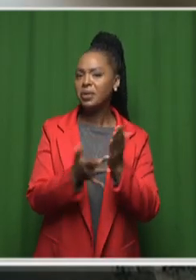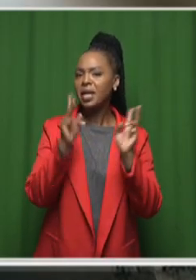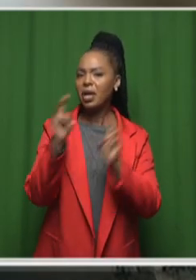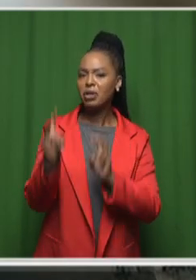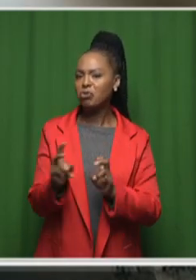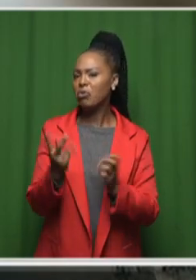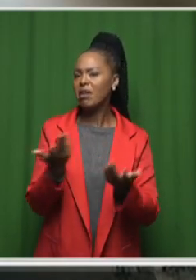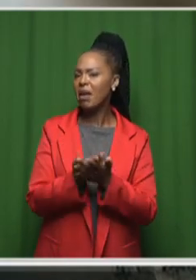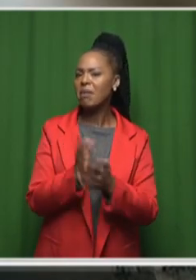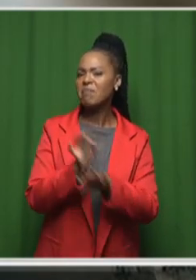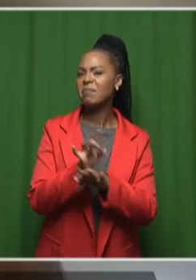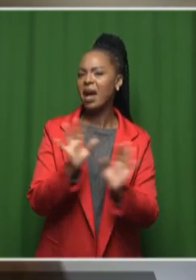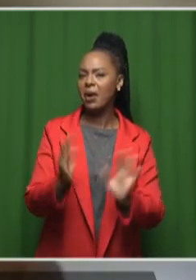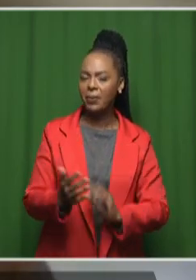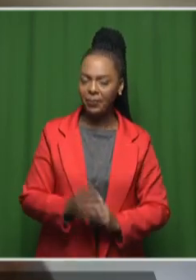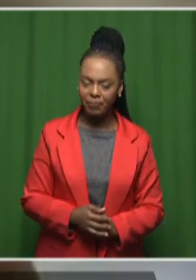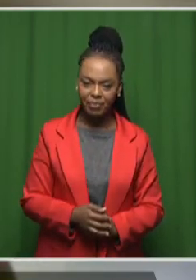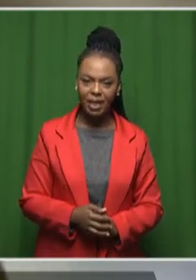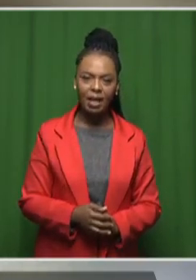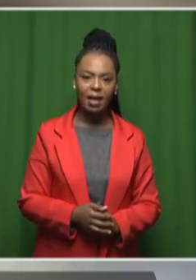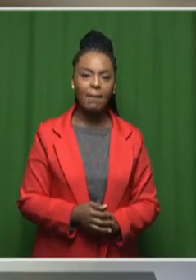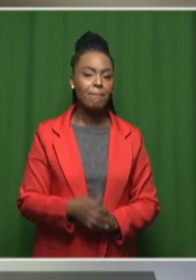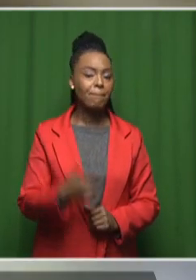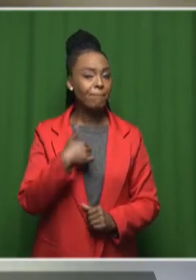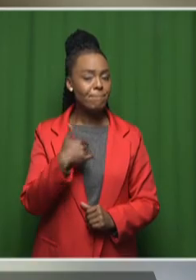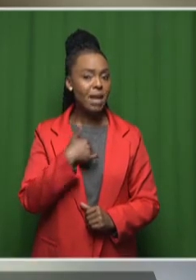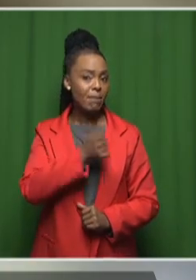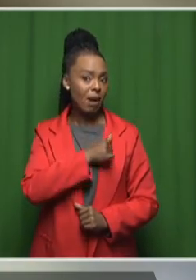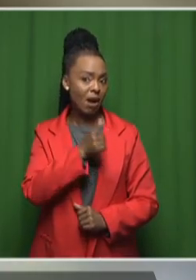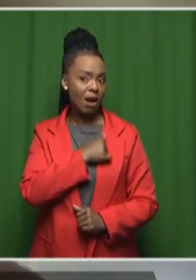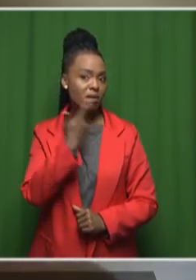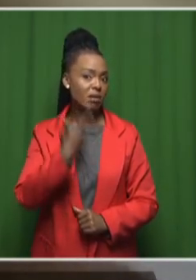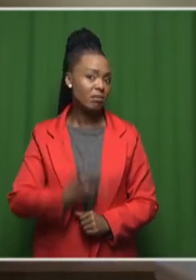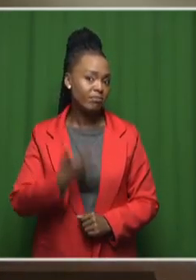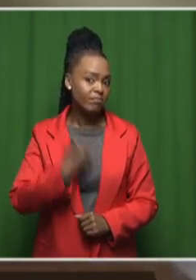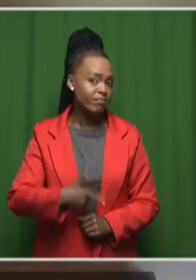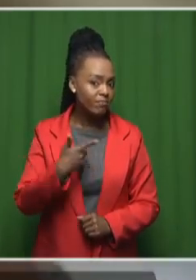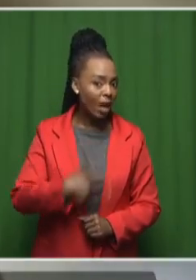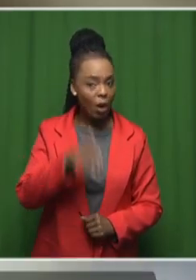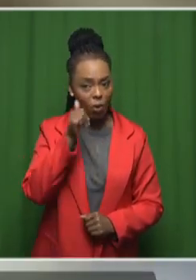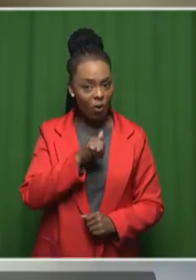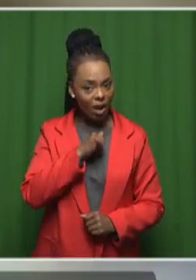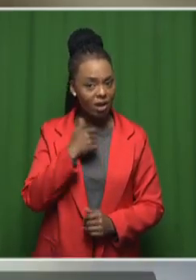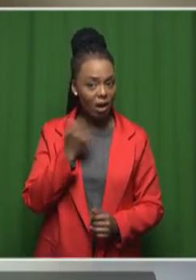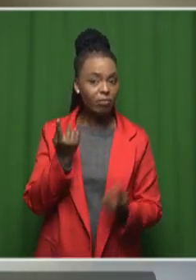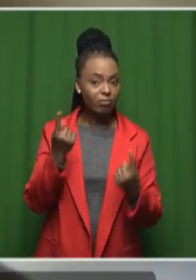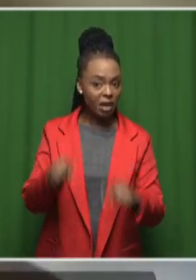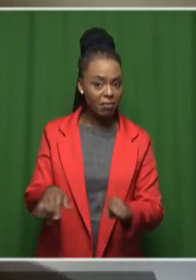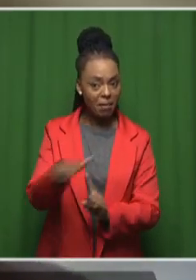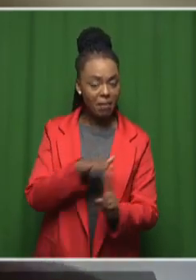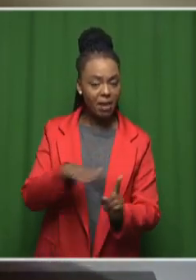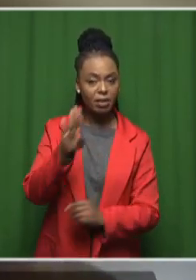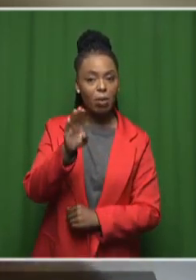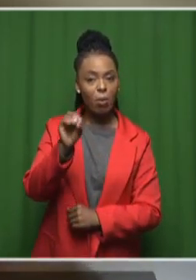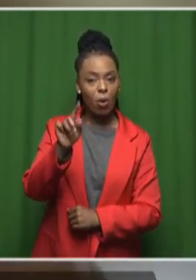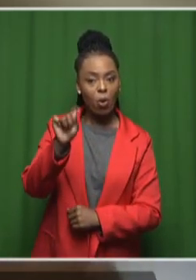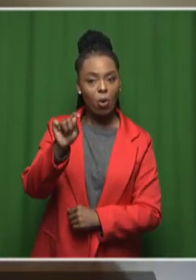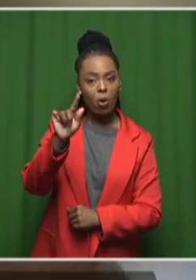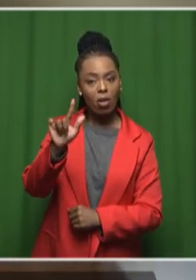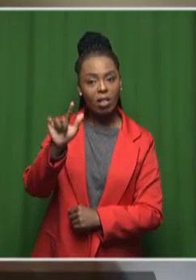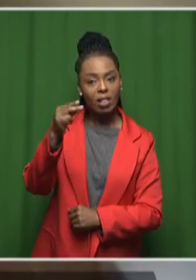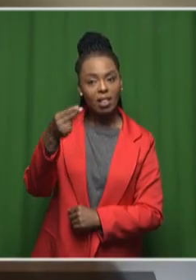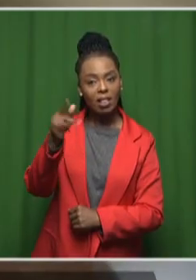I think I'm lucky in the fact that, like, when I came on to Botlhale, it was very, very, like,